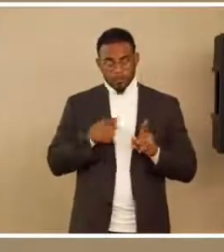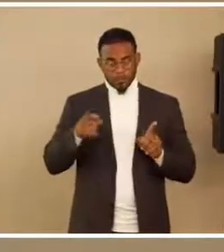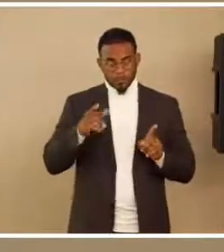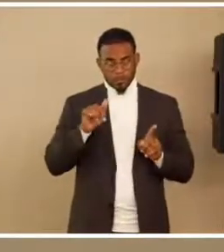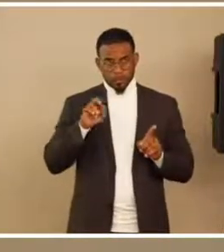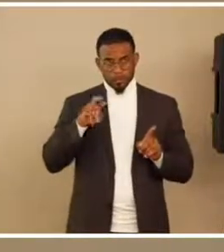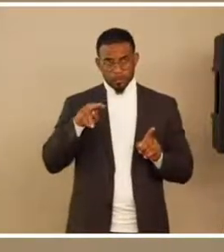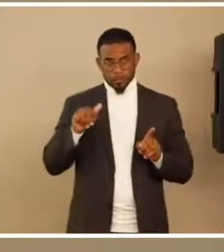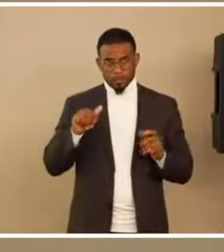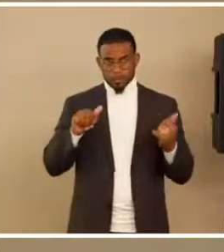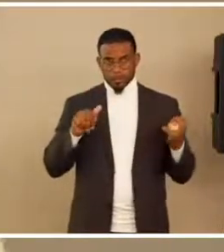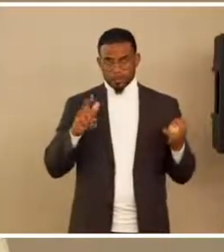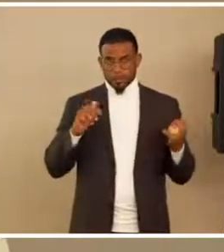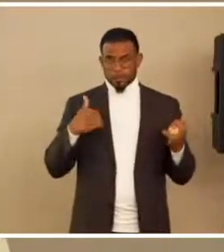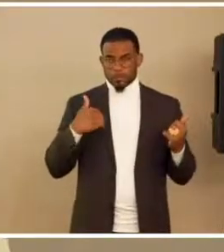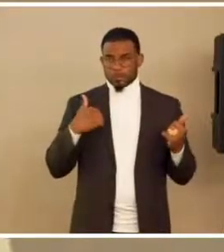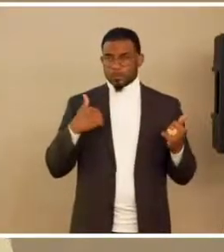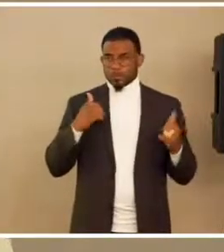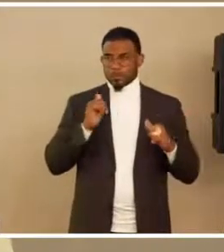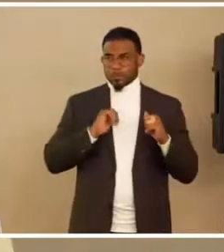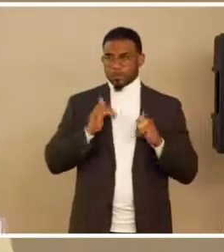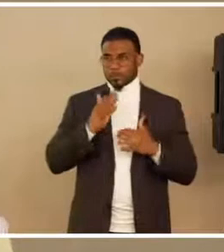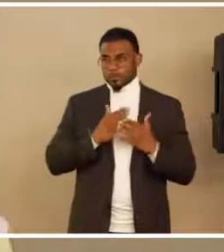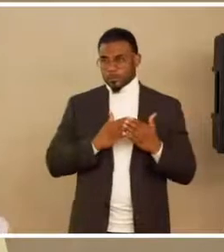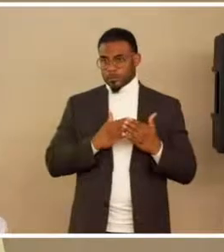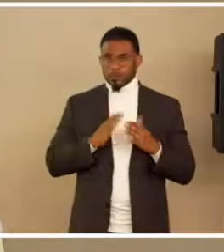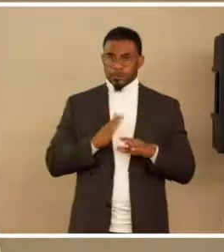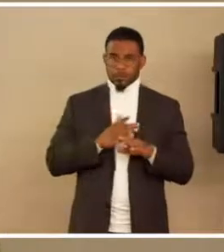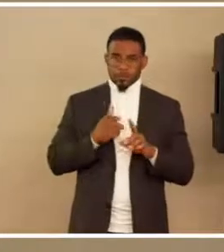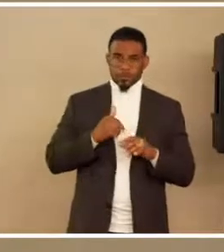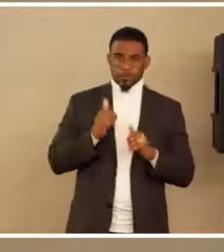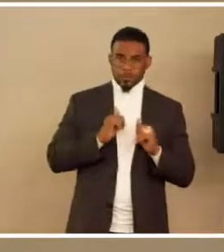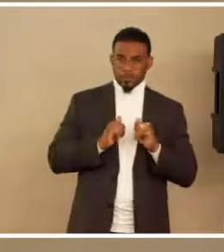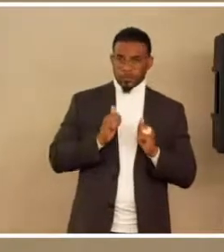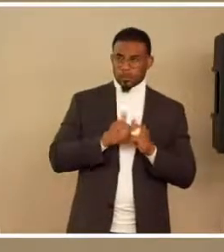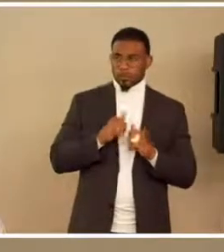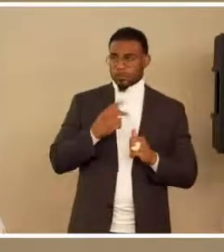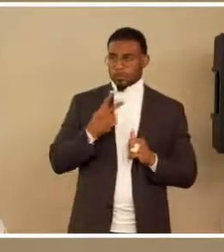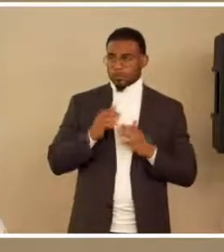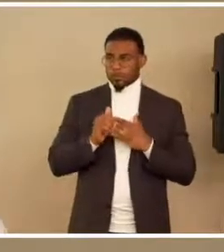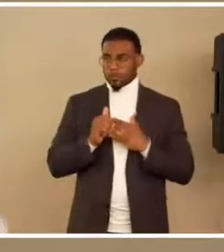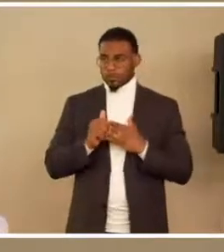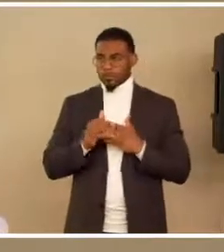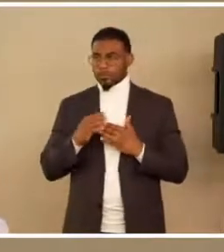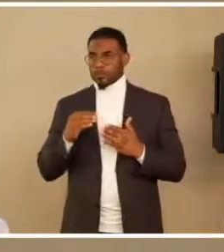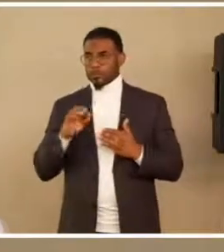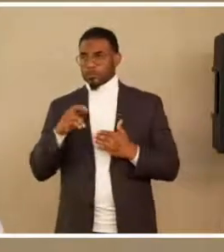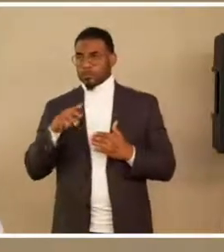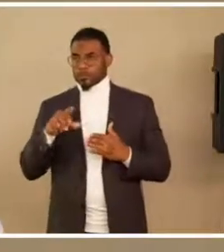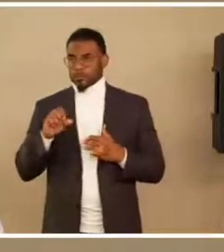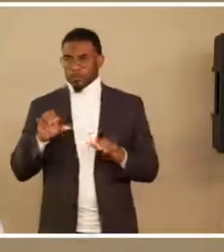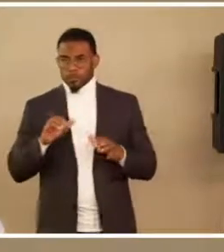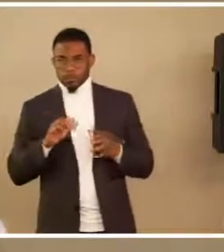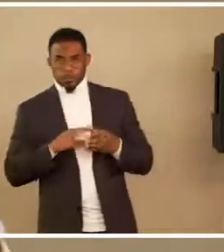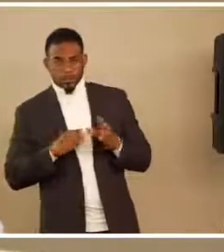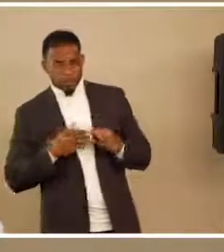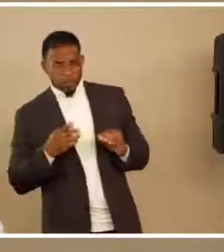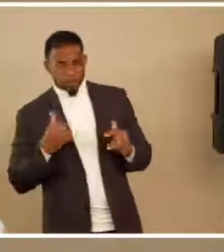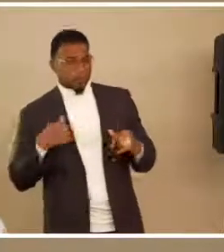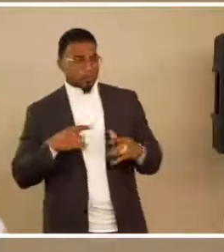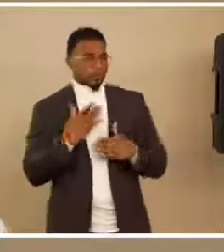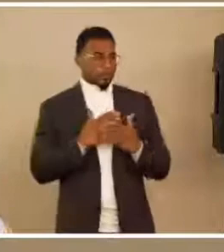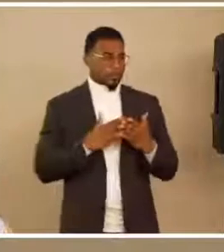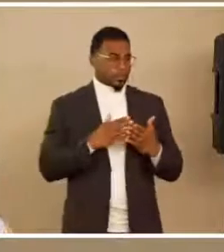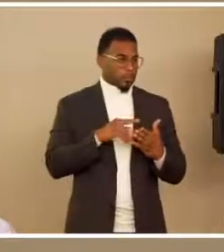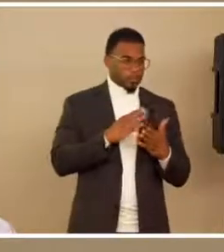at Arena. So we're going to have a concert of some of the songs from the play with the two leads. And Charles will do the narration and weave